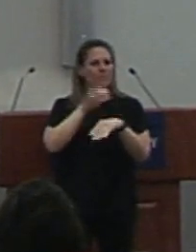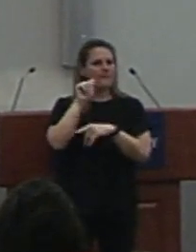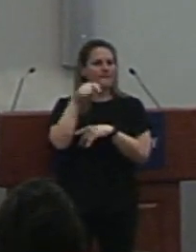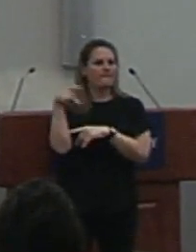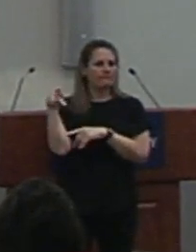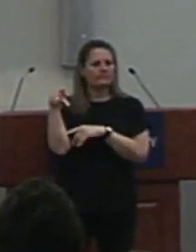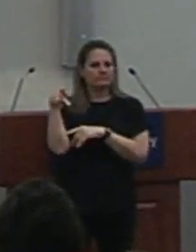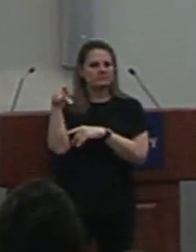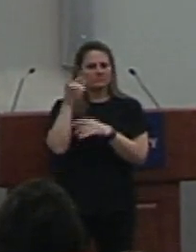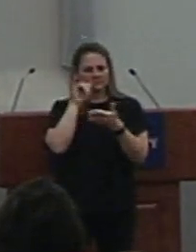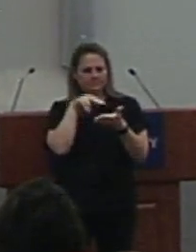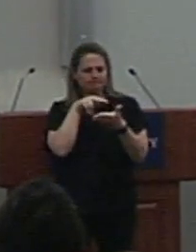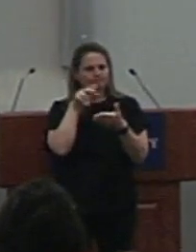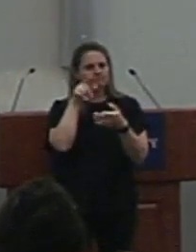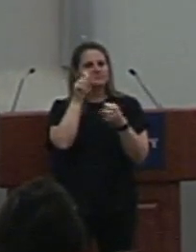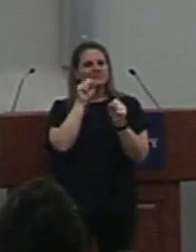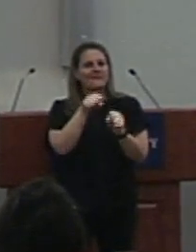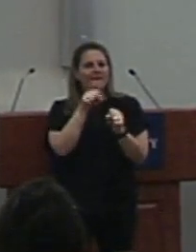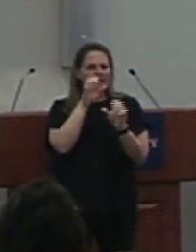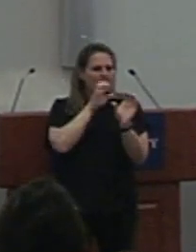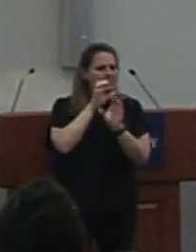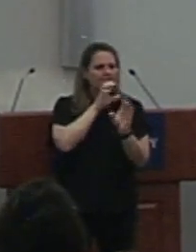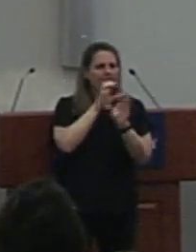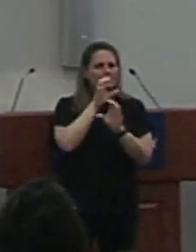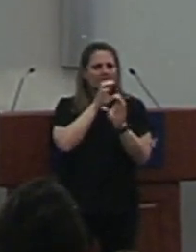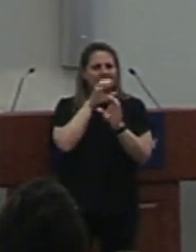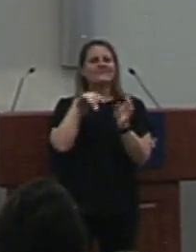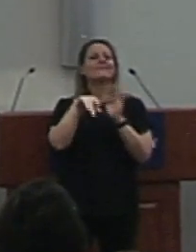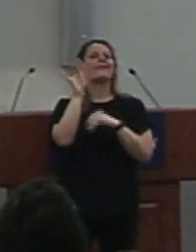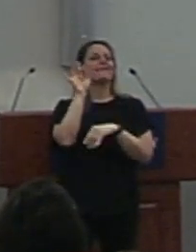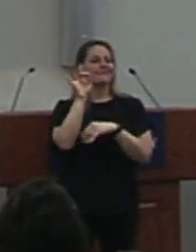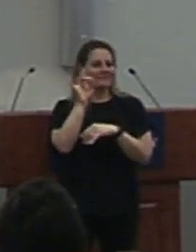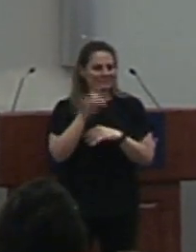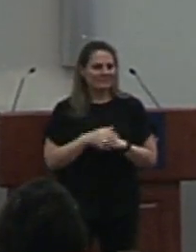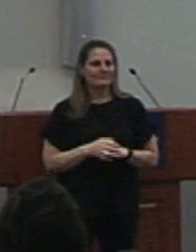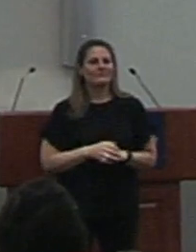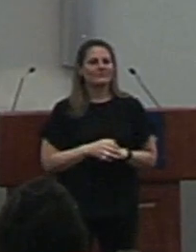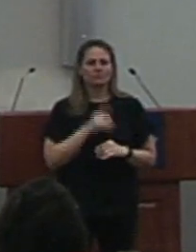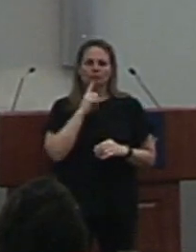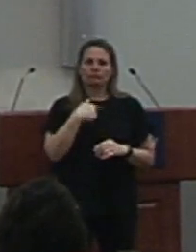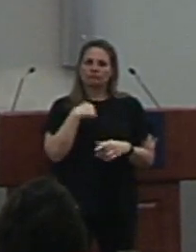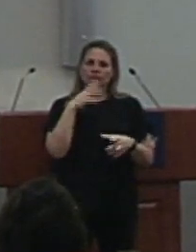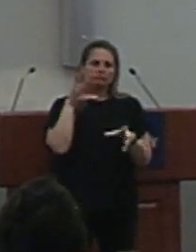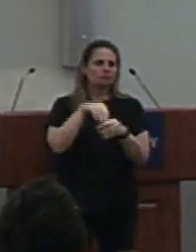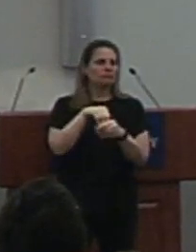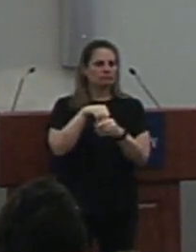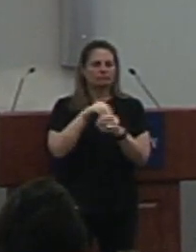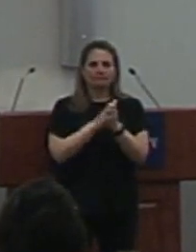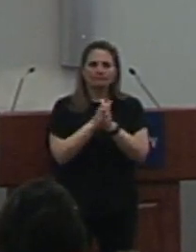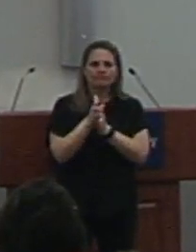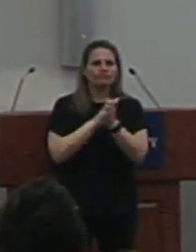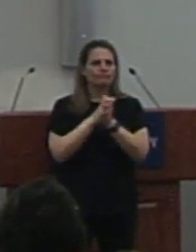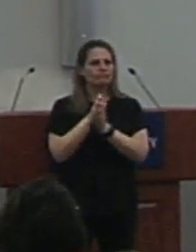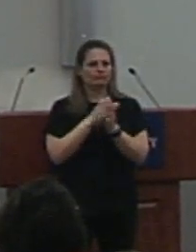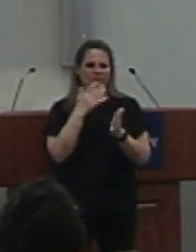And yeah, looking forward to getting more involved with this commission and forum